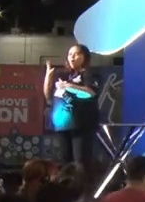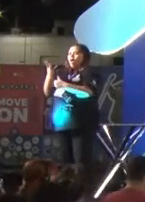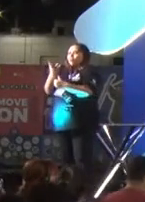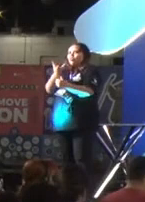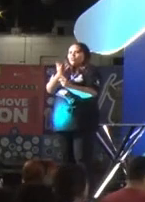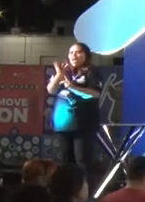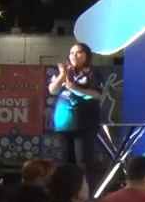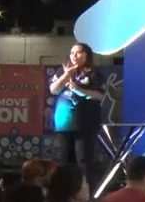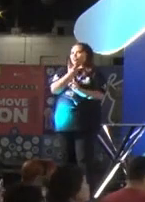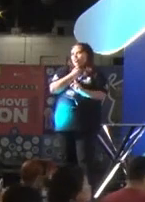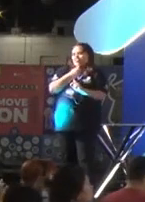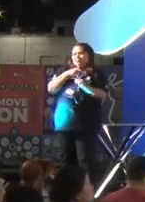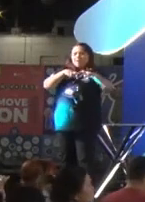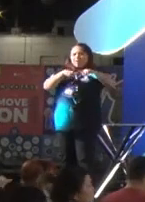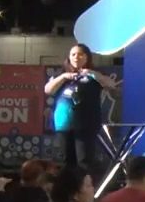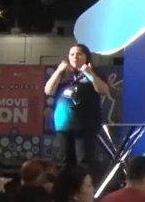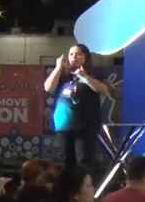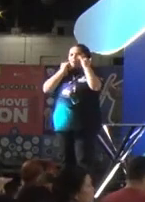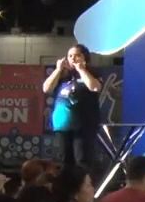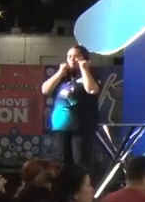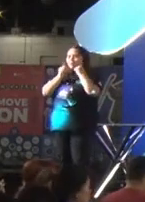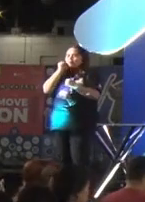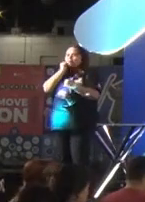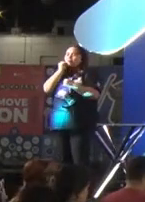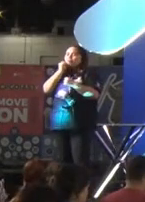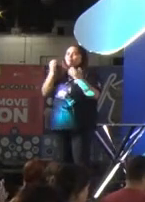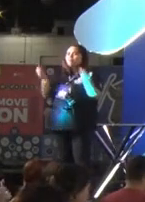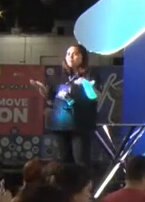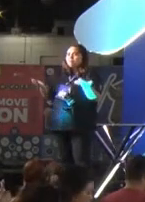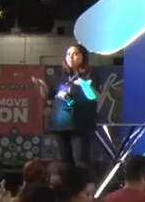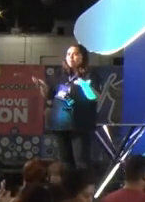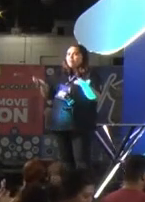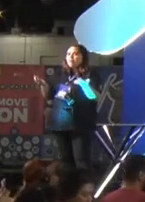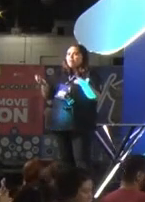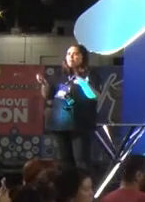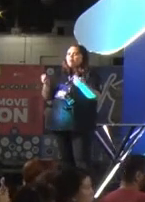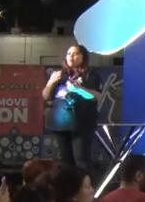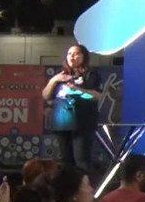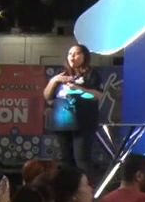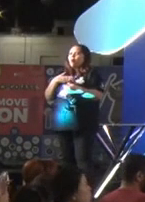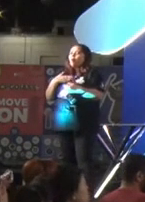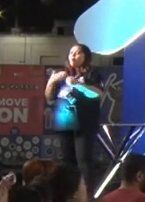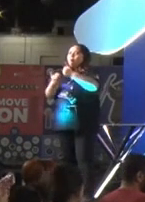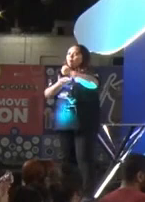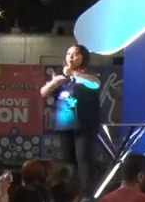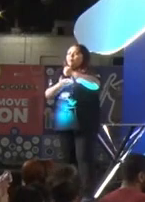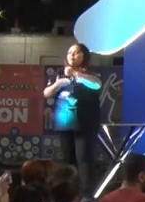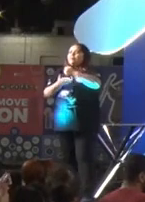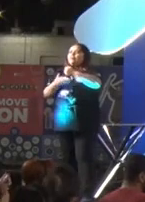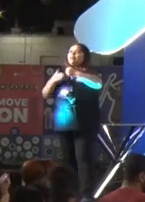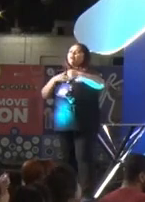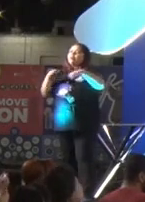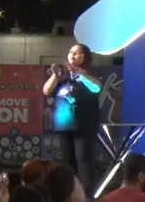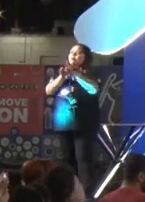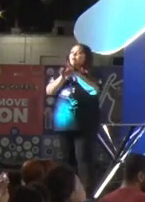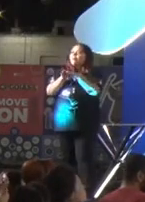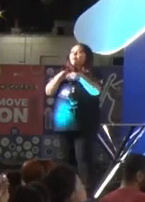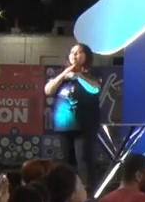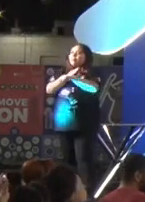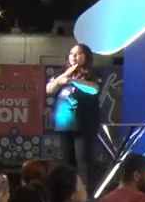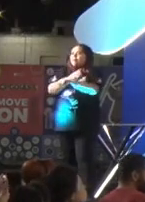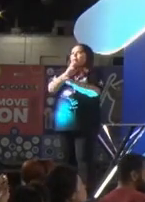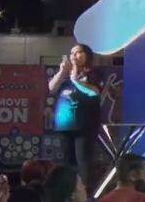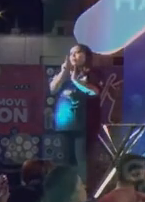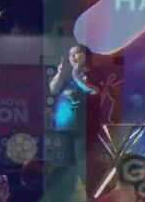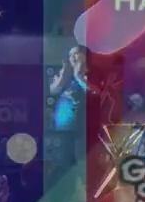scientific information as my raw material. And I've done all sorts of different projects, You can see some